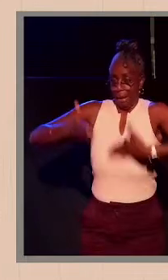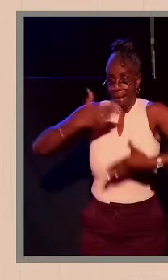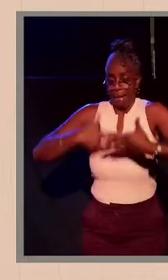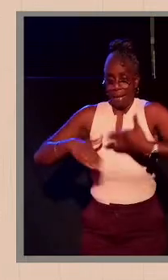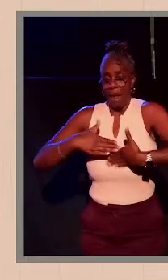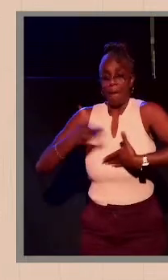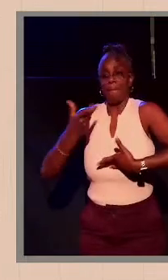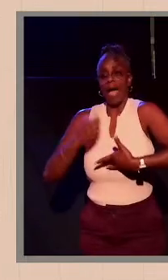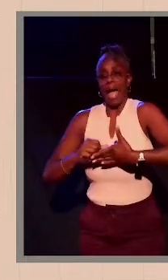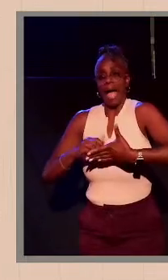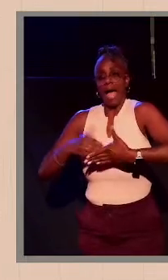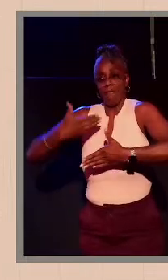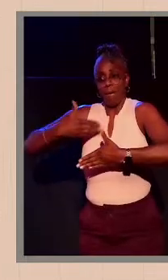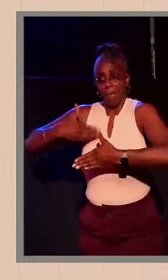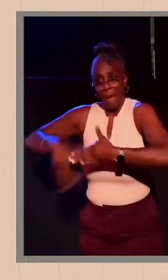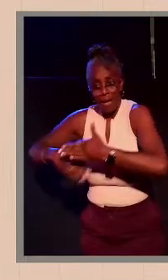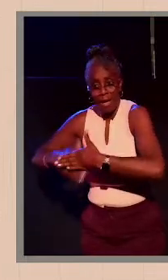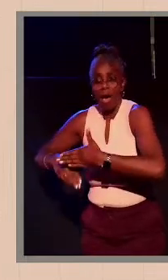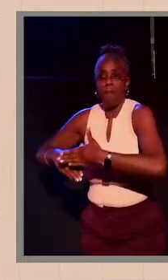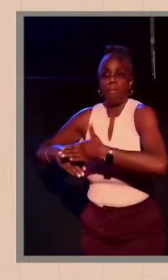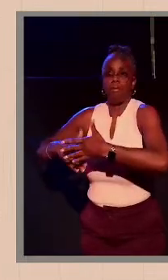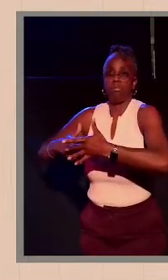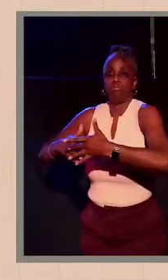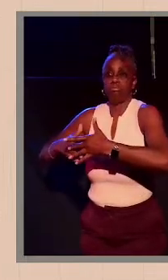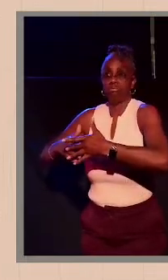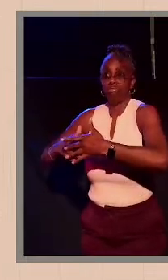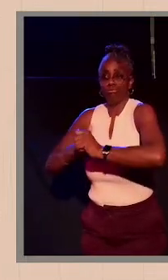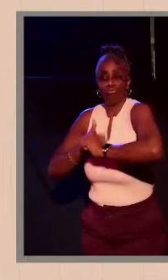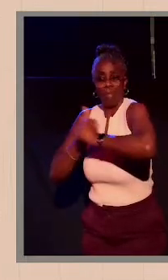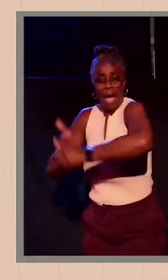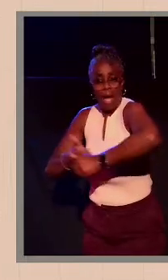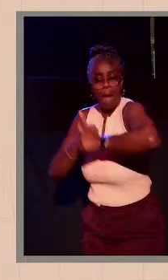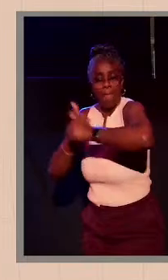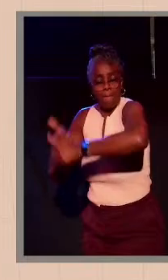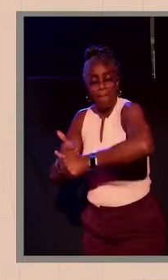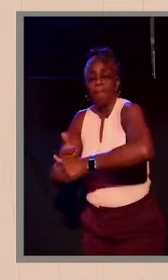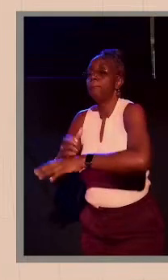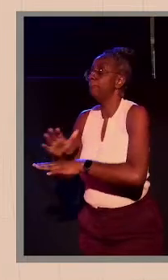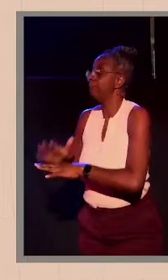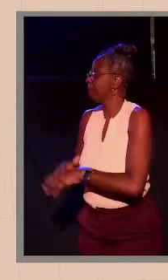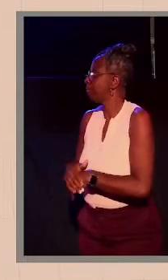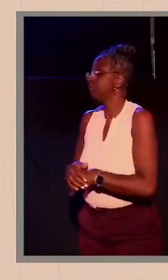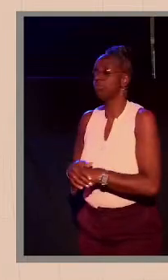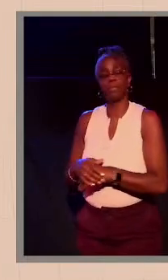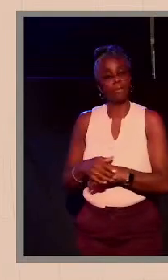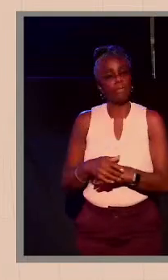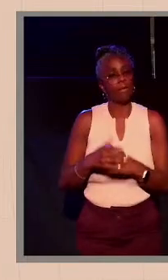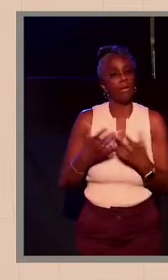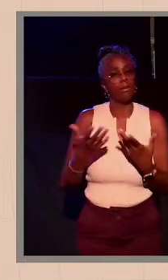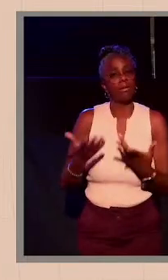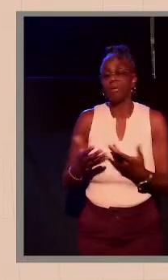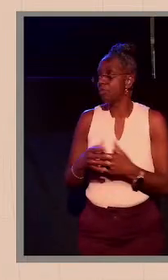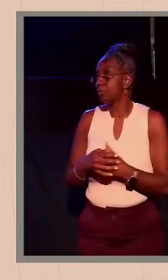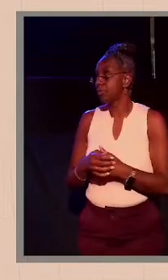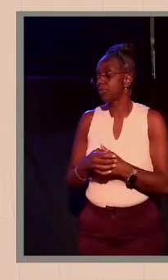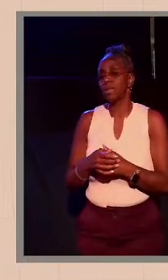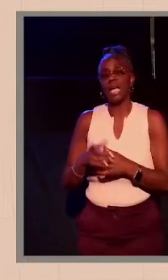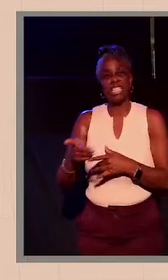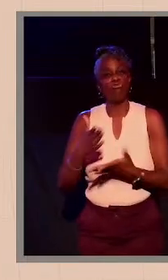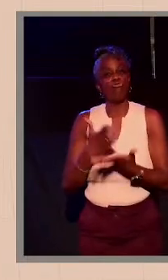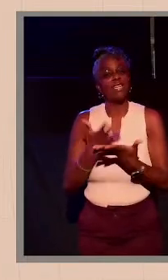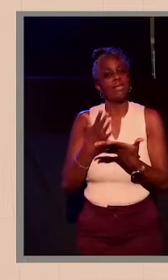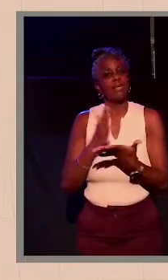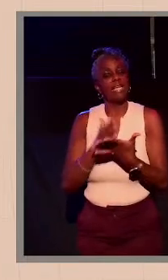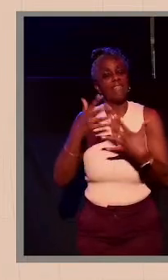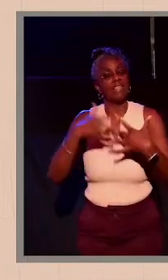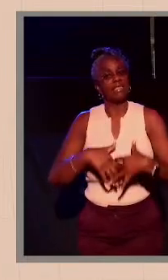stuff in terms of it goes back to various other backup sensors and so on. So it's to do more with the tech on these ones than